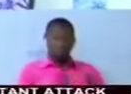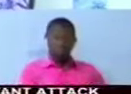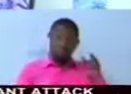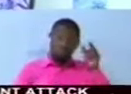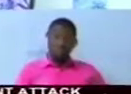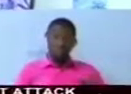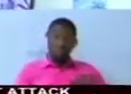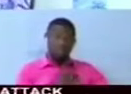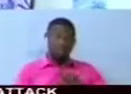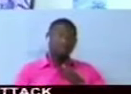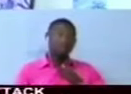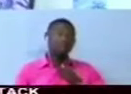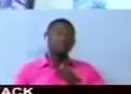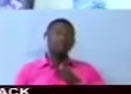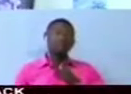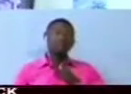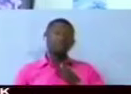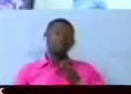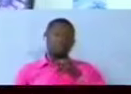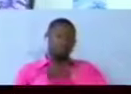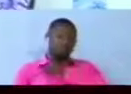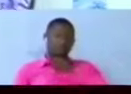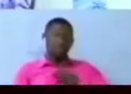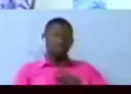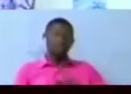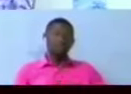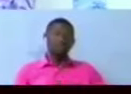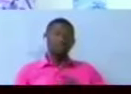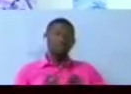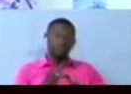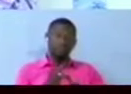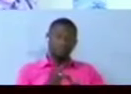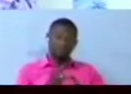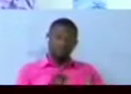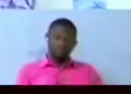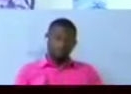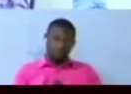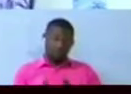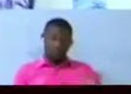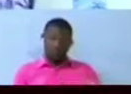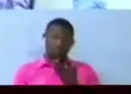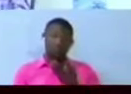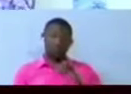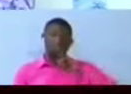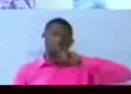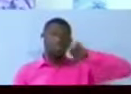If you go to Jida, where my house is,